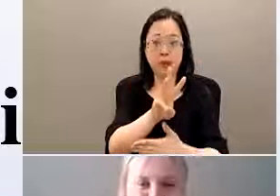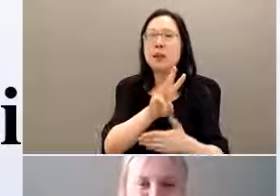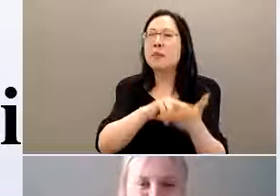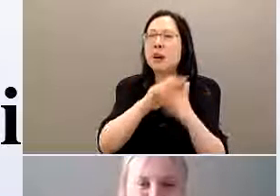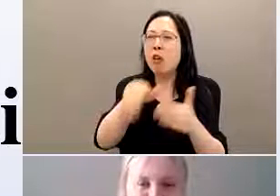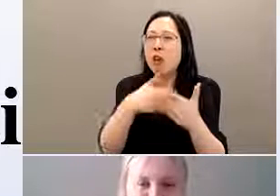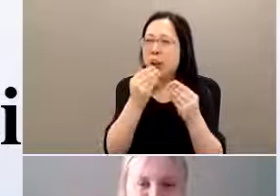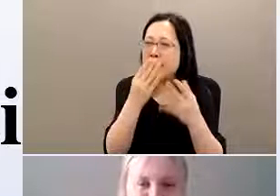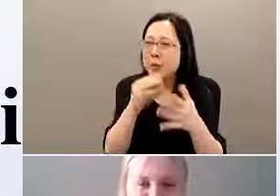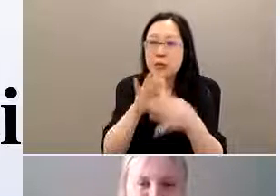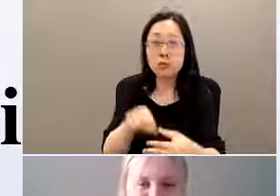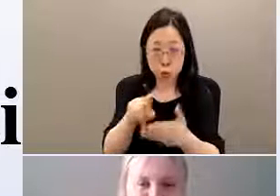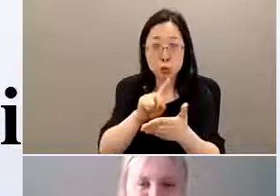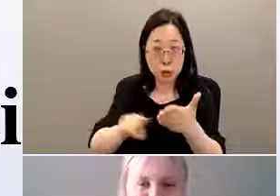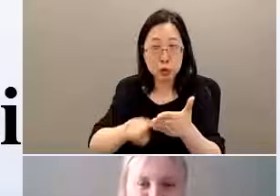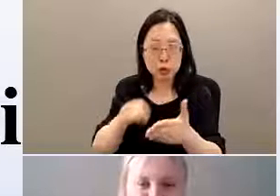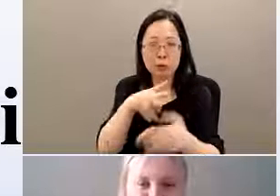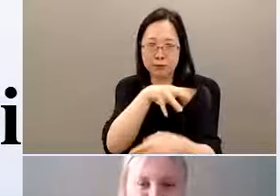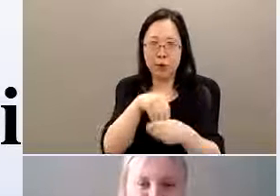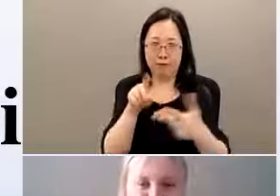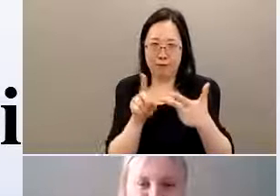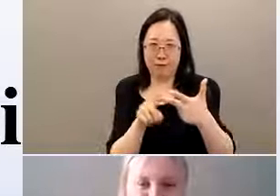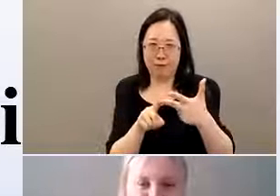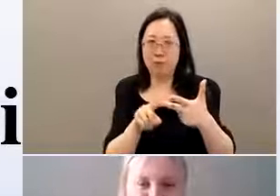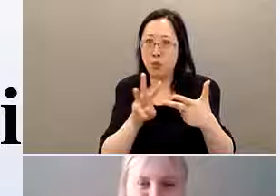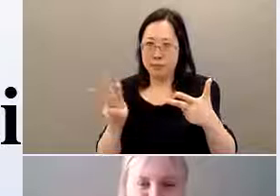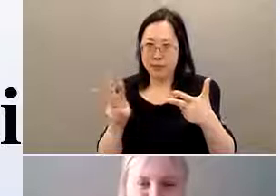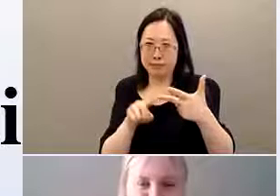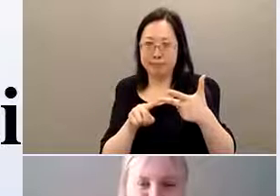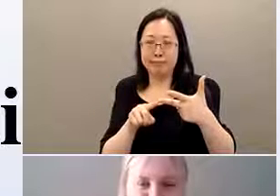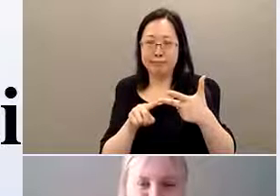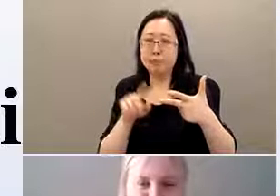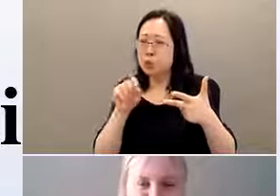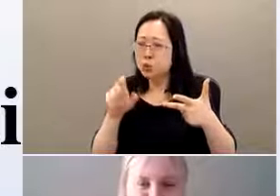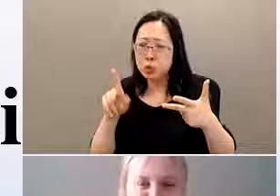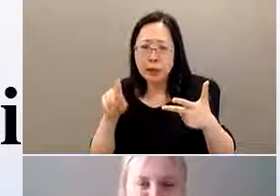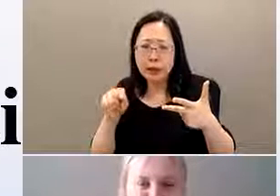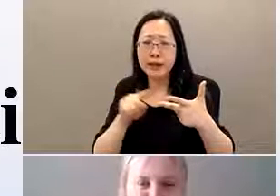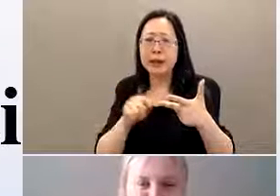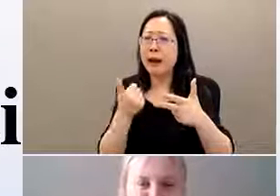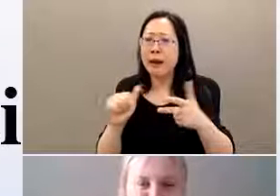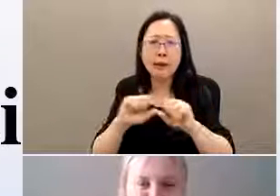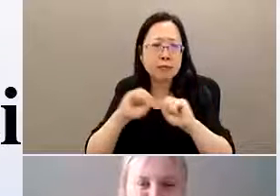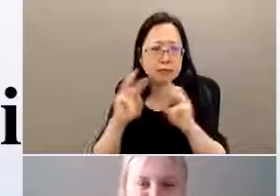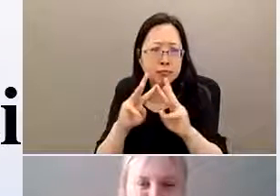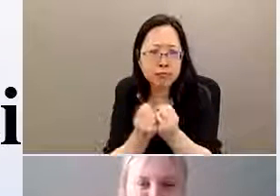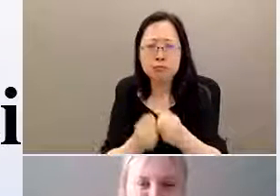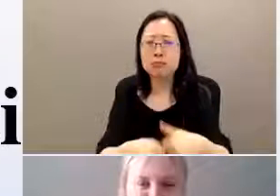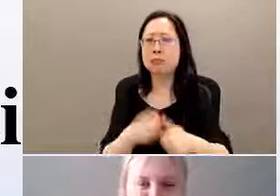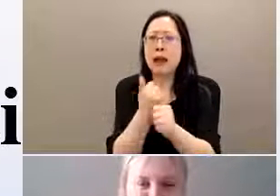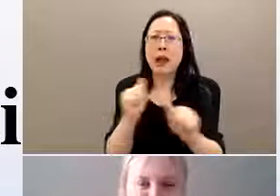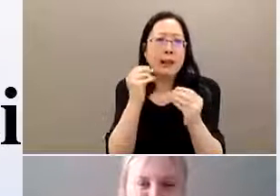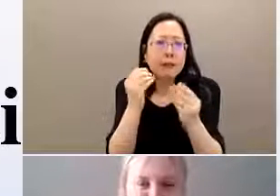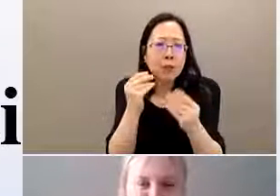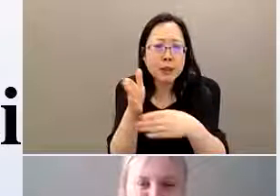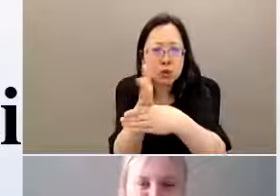go with regard to the project, including the toolkit and any other webinars or any other dissemination of information with